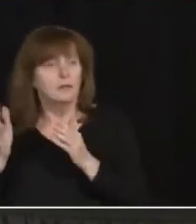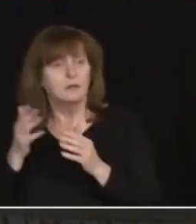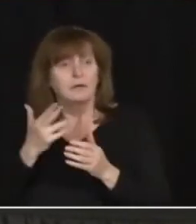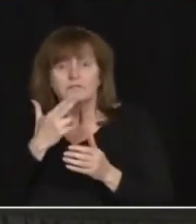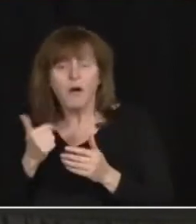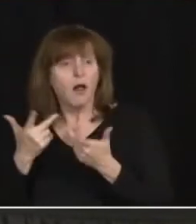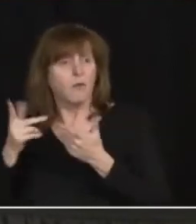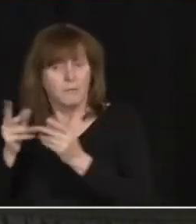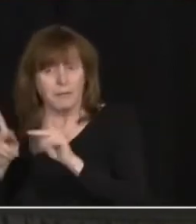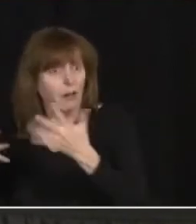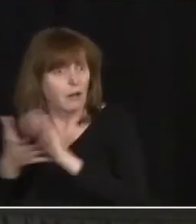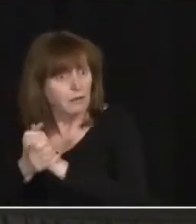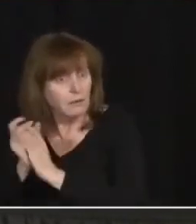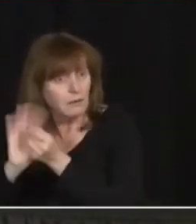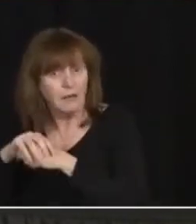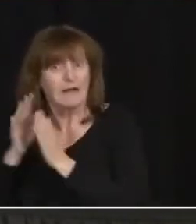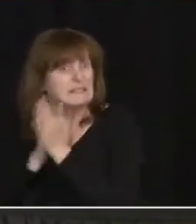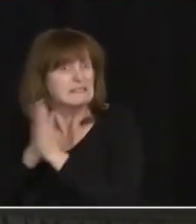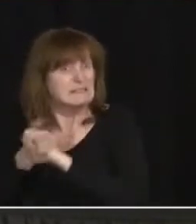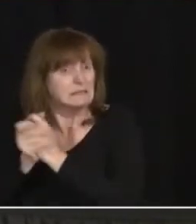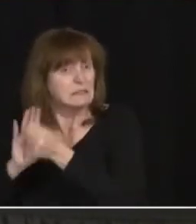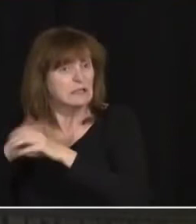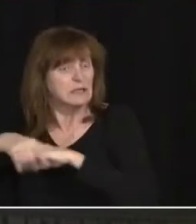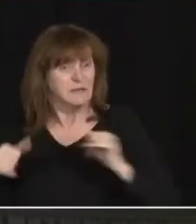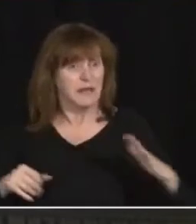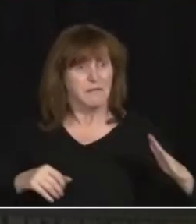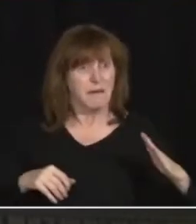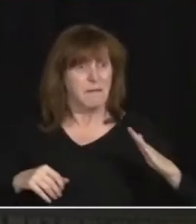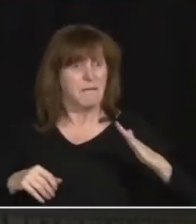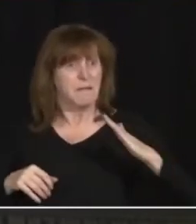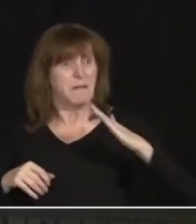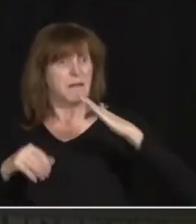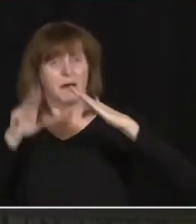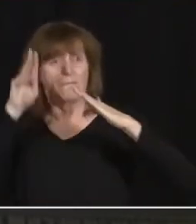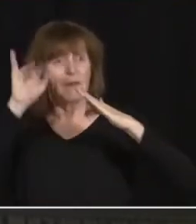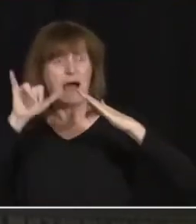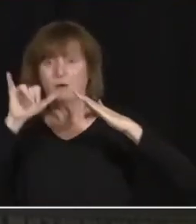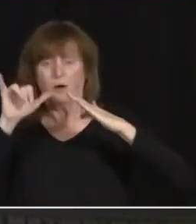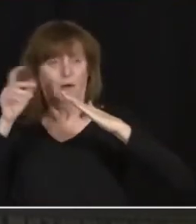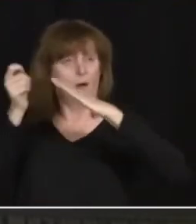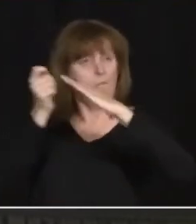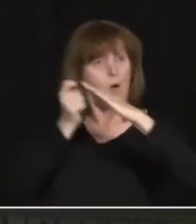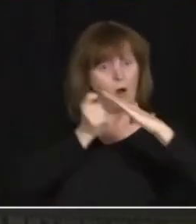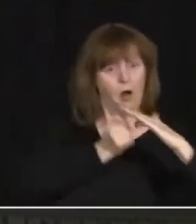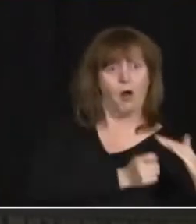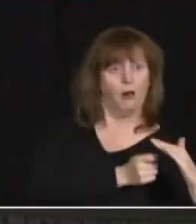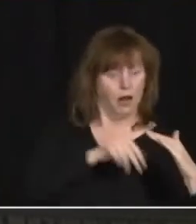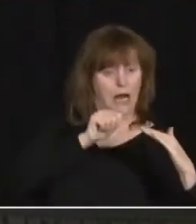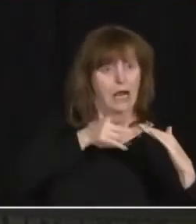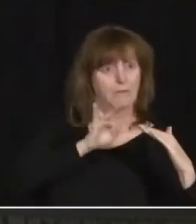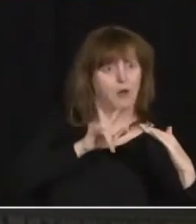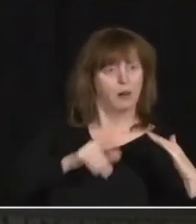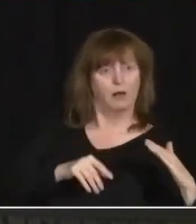has actually accelerated the peak to now, and so that we're looking for, regardless of the model we use, we're looking at a peak that is